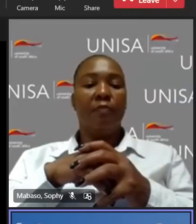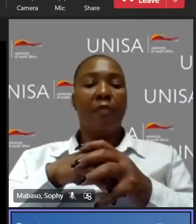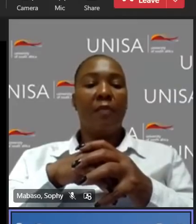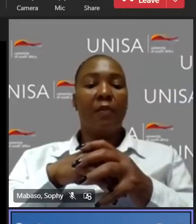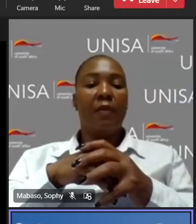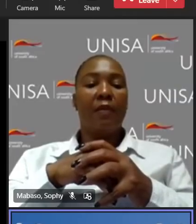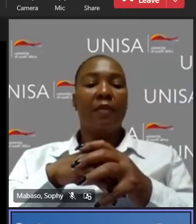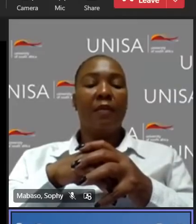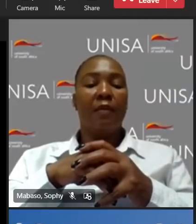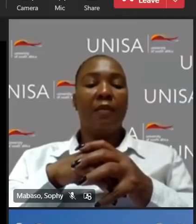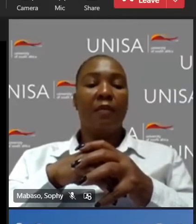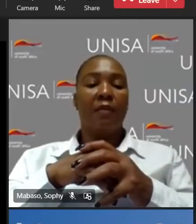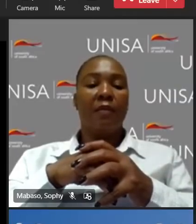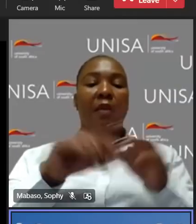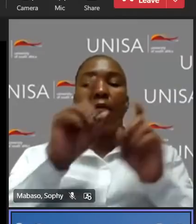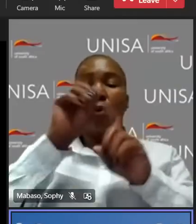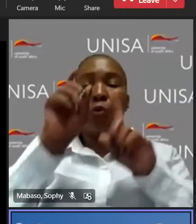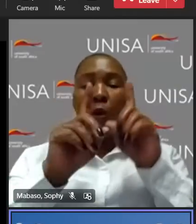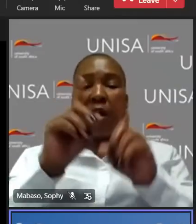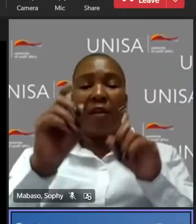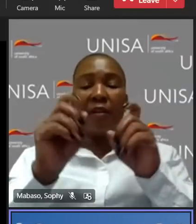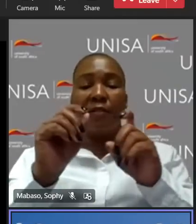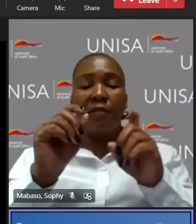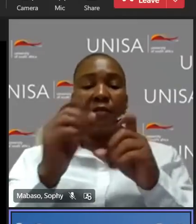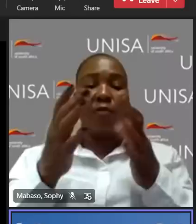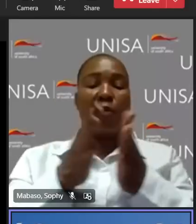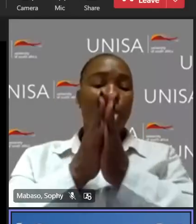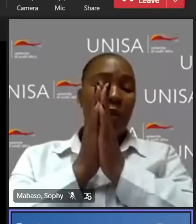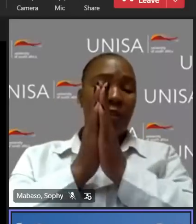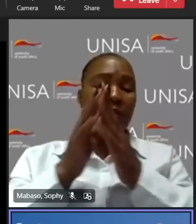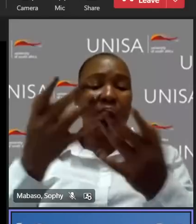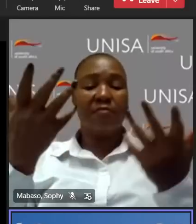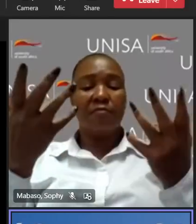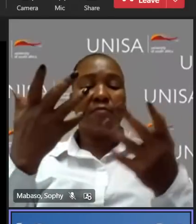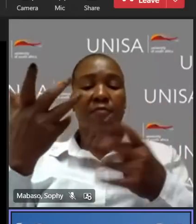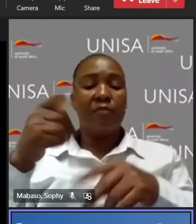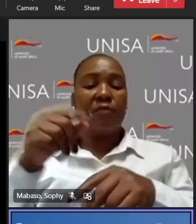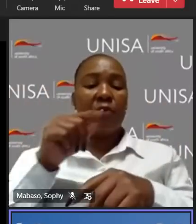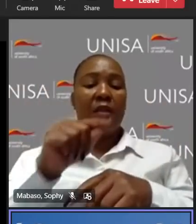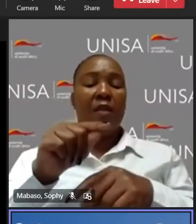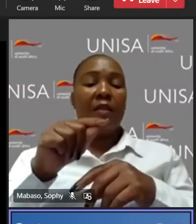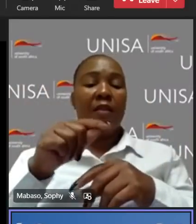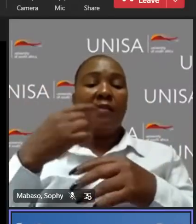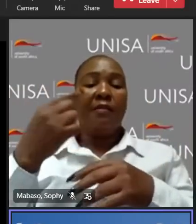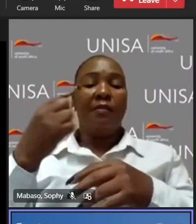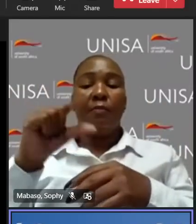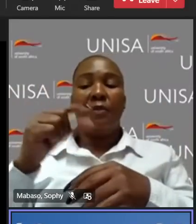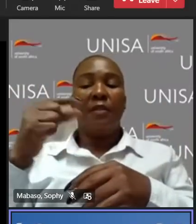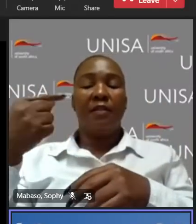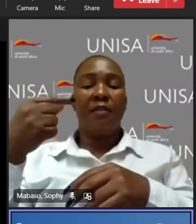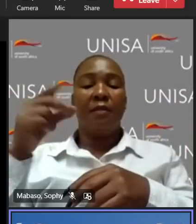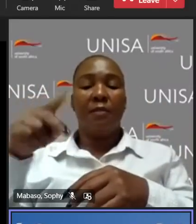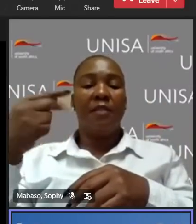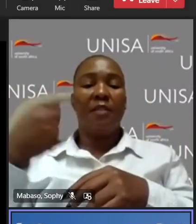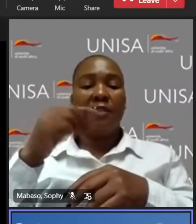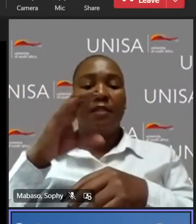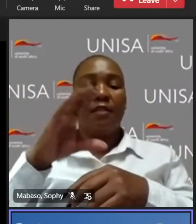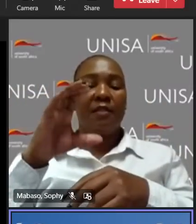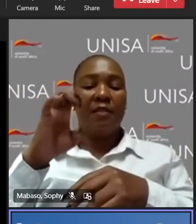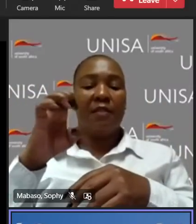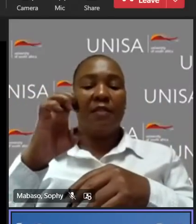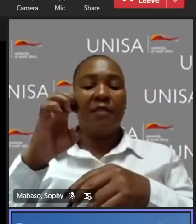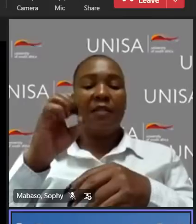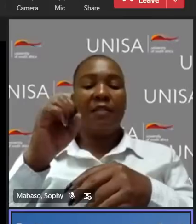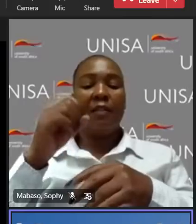inquiries on the postgraduate diploma honors bursary, they must be directed to the following